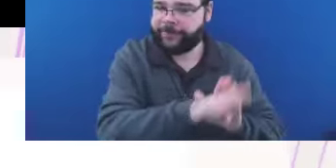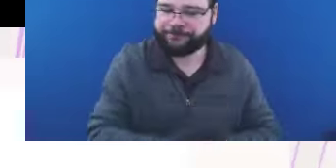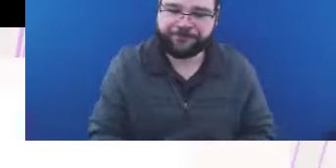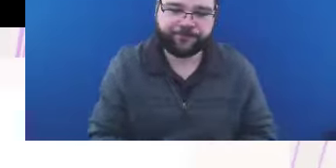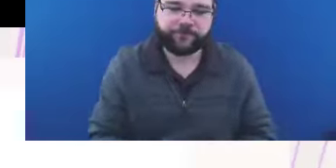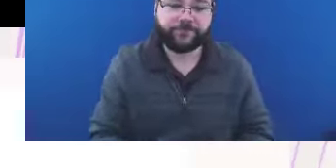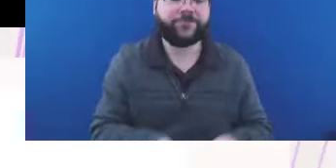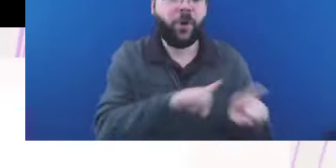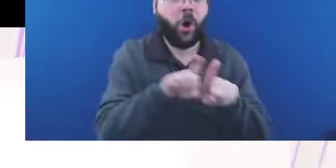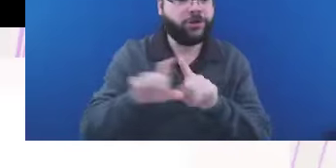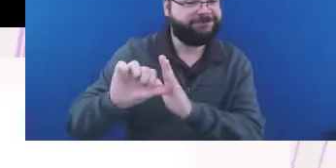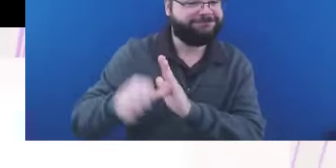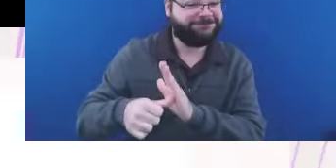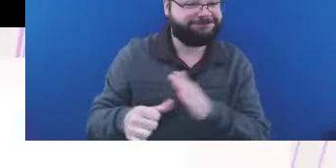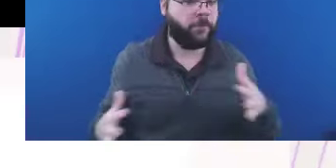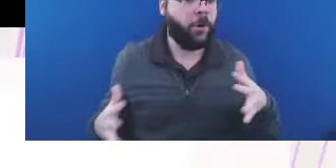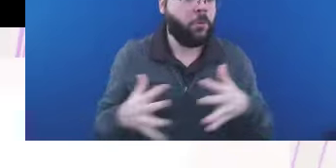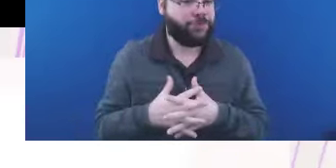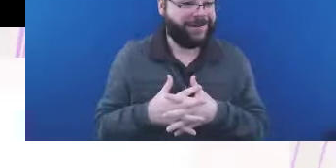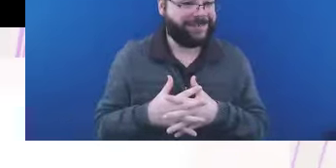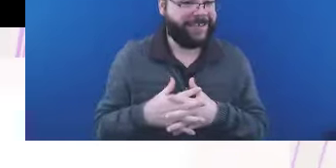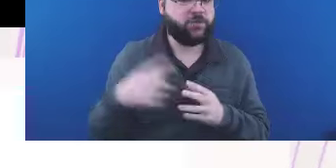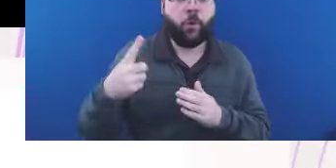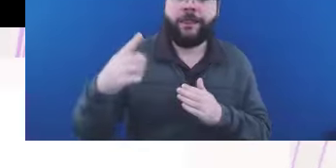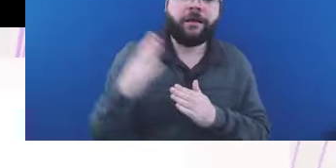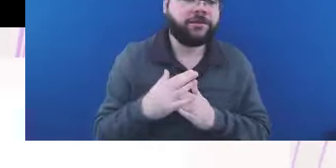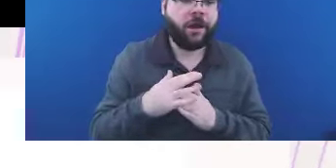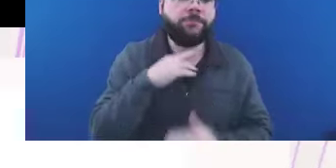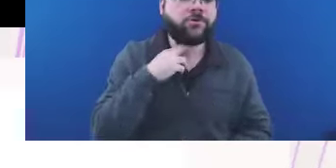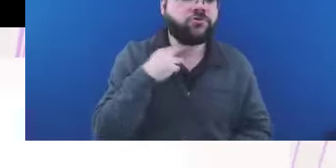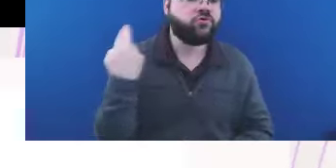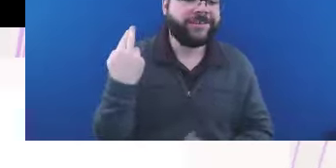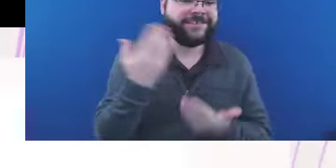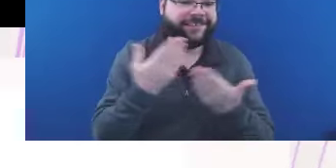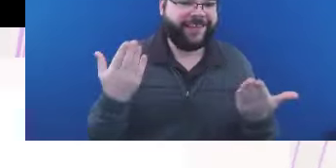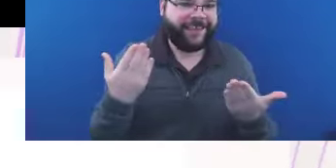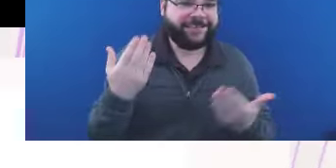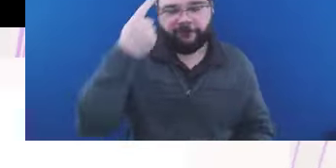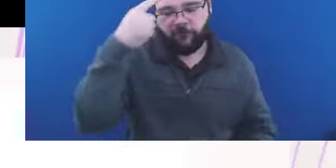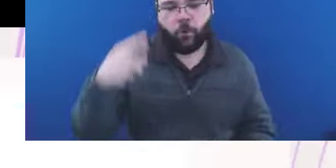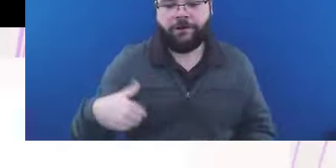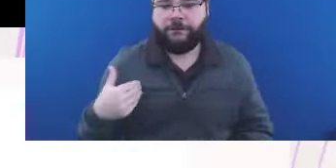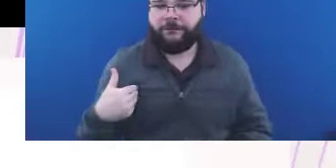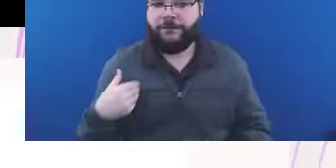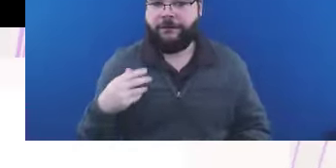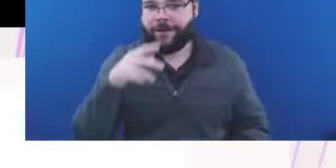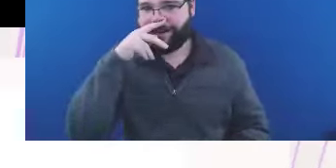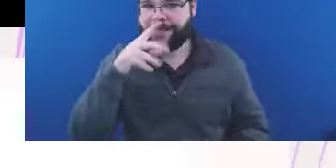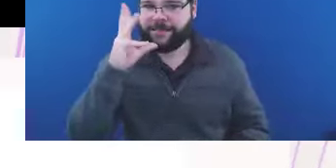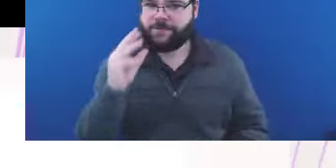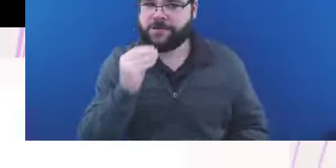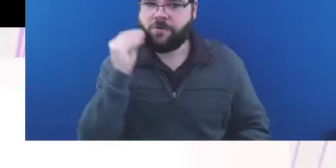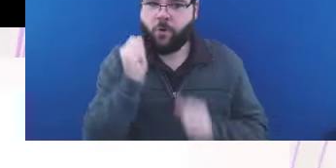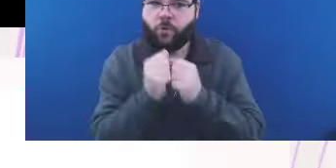that pregnancy is one of the greatest risk factors for youth experiencing homelessness. It's the second highest